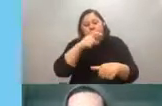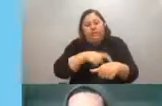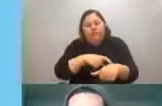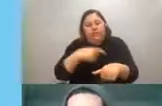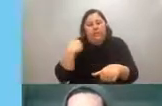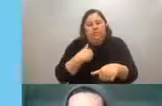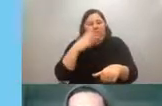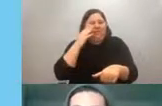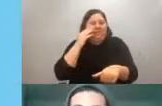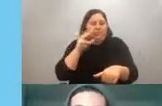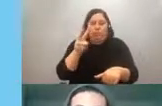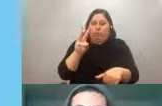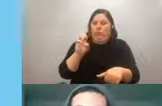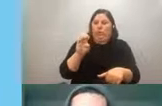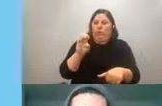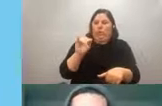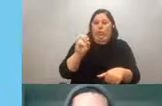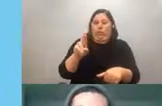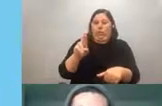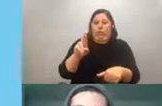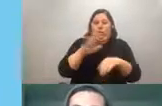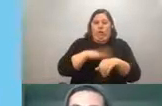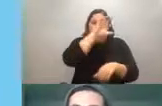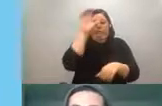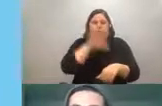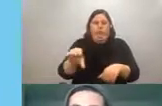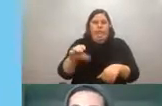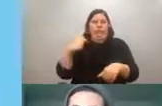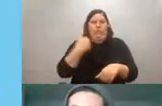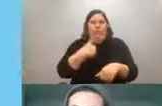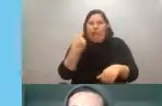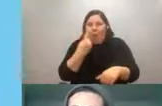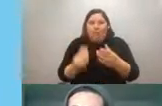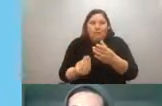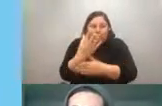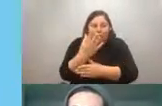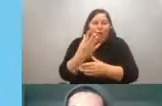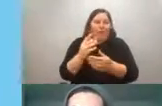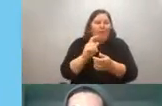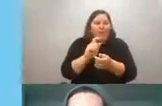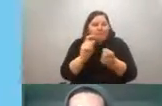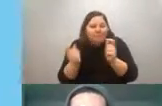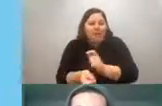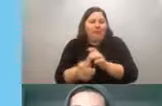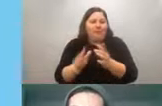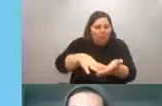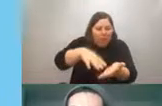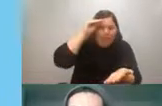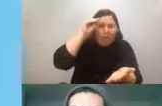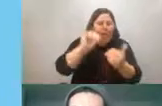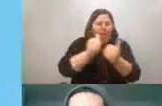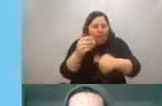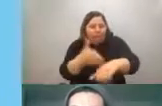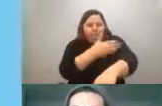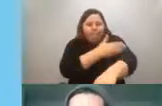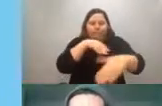webinar status uh we're continuously evolving and growing in our um accessibility work